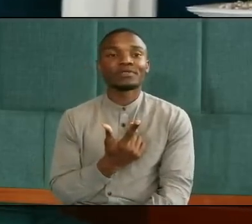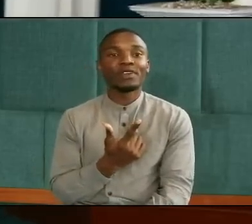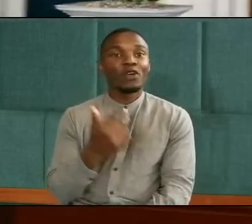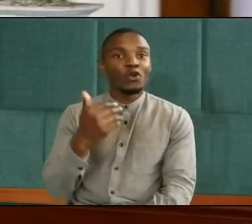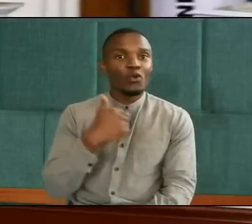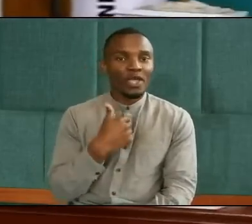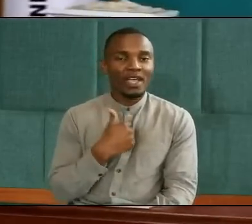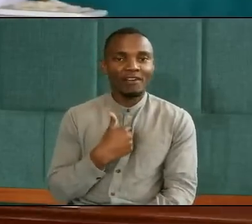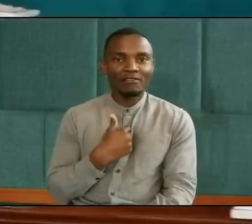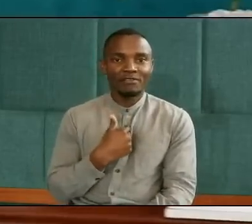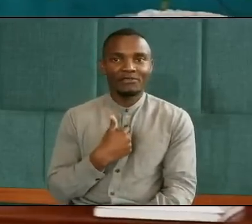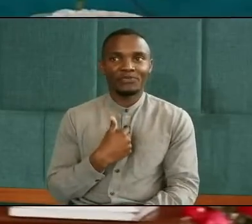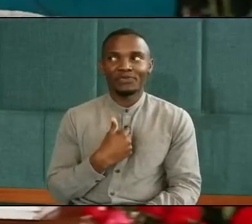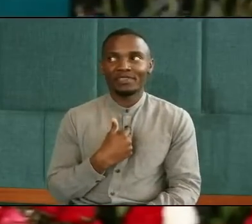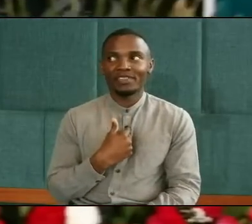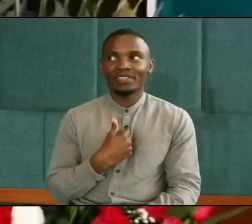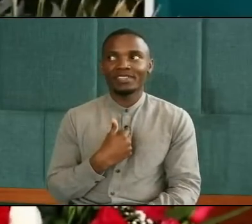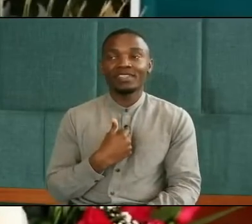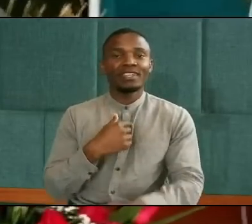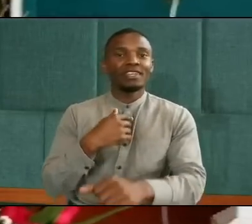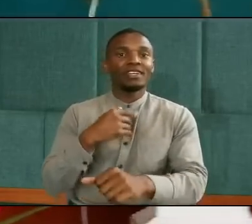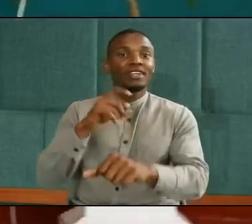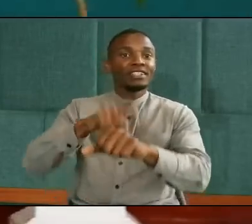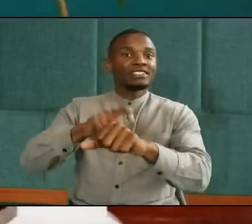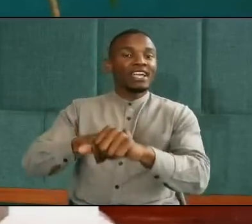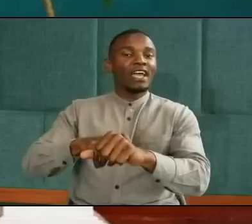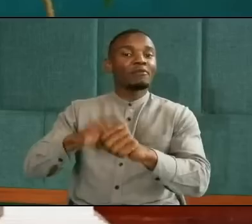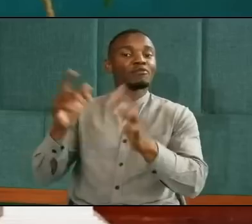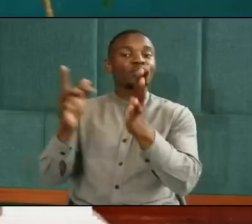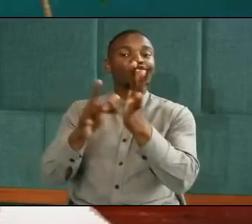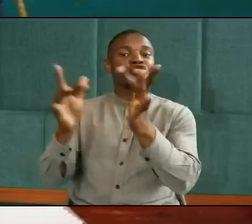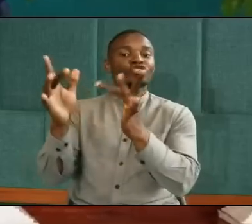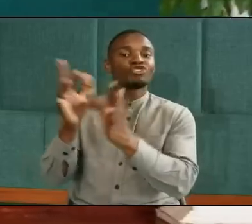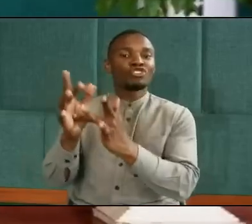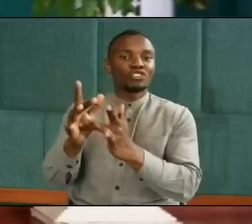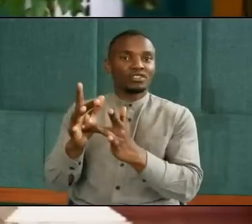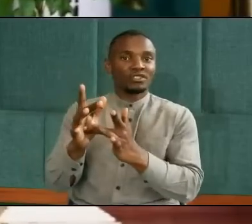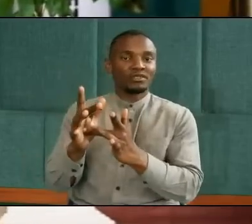There are, when the Lamb,